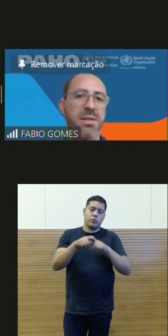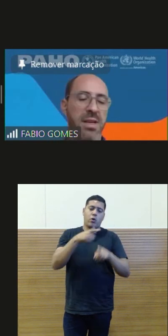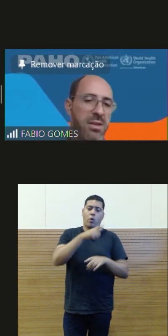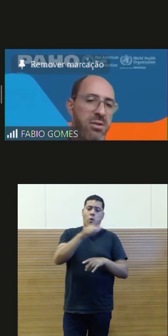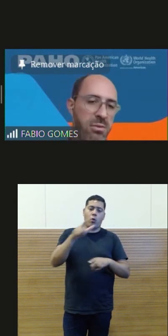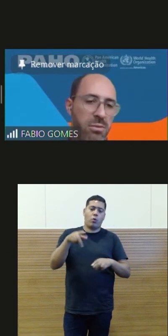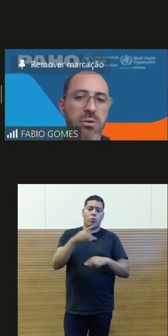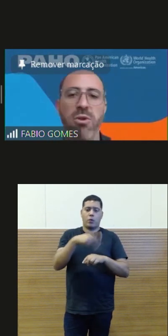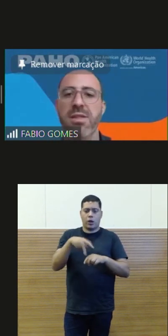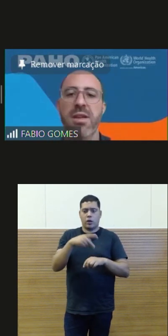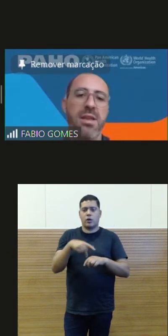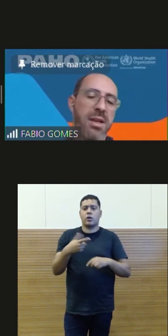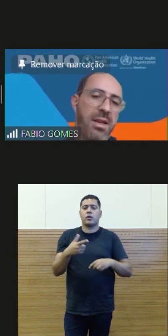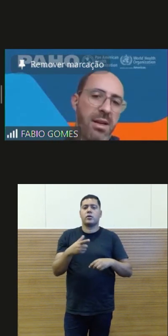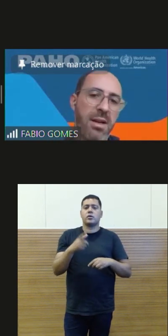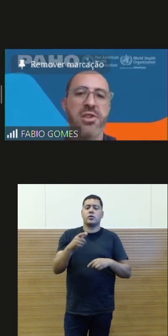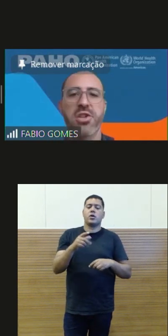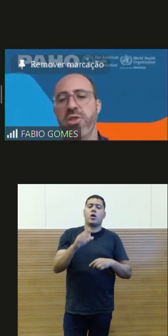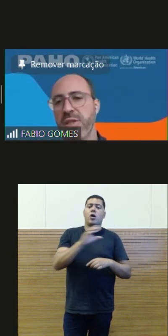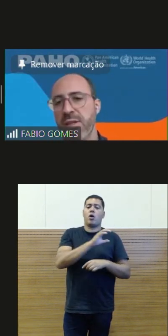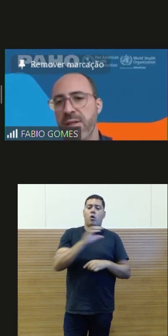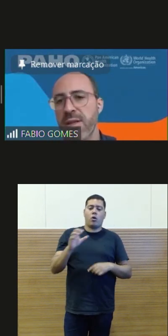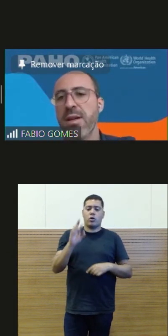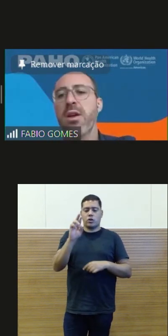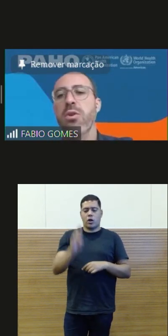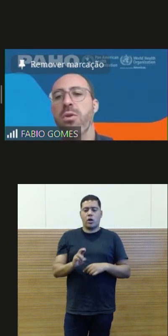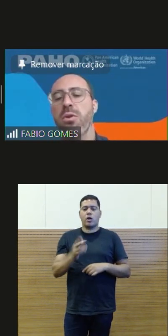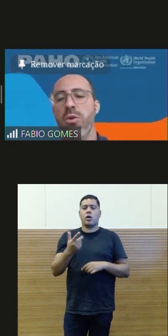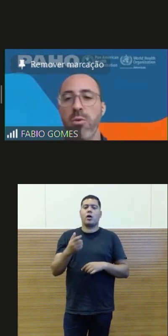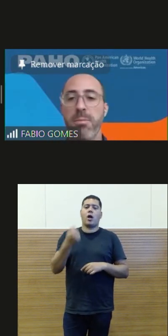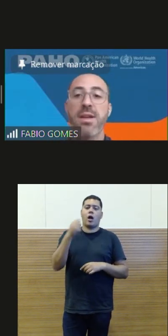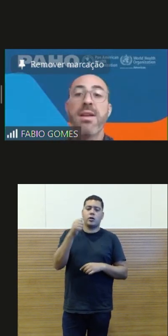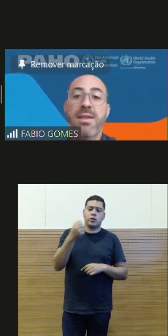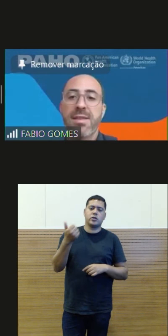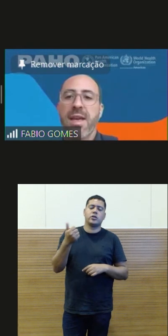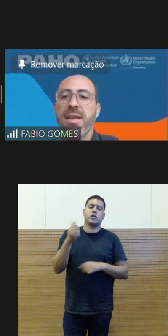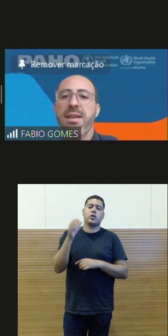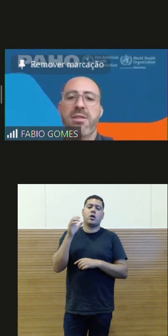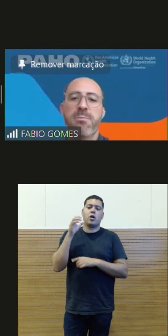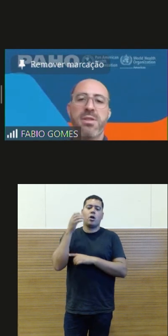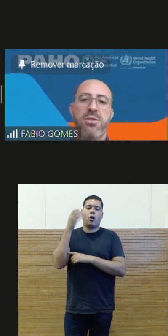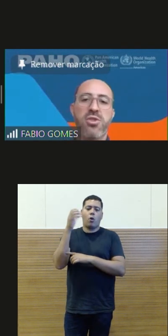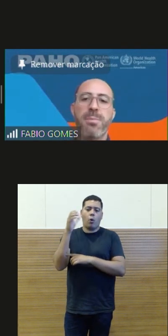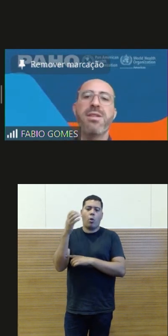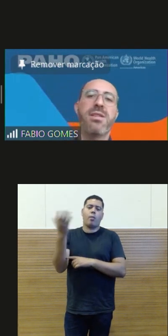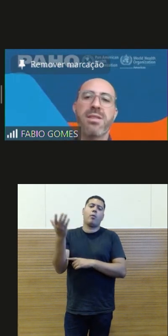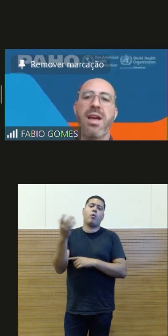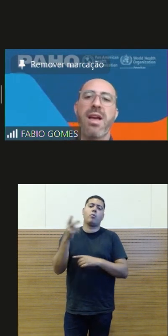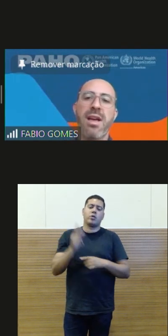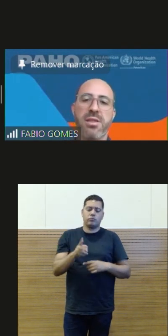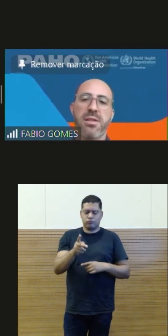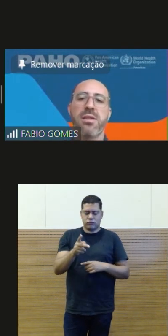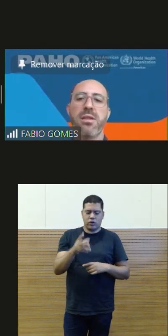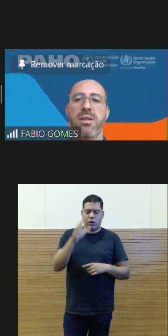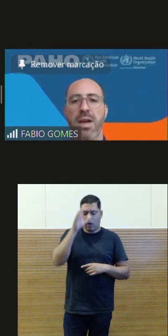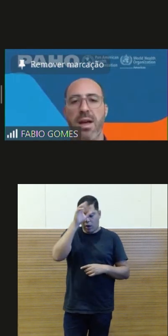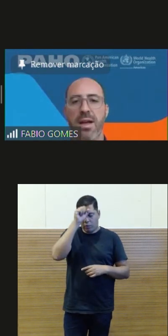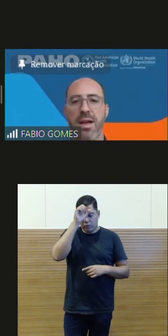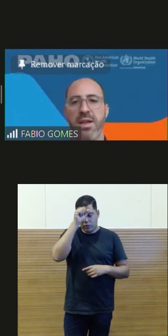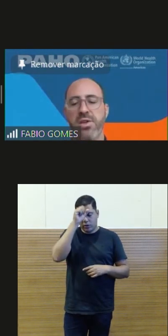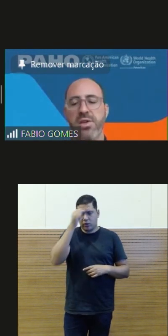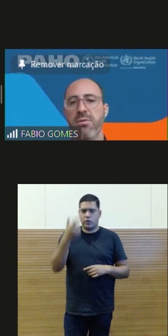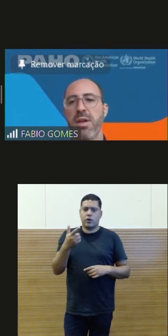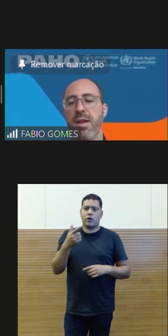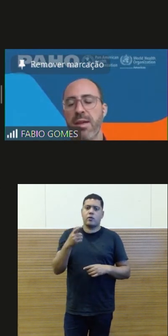WHO. Mexico and other countries, Costa Rica, Argentina, Colombia, follow